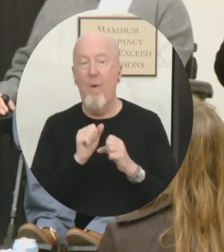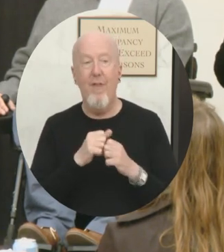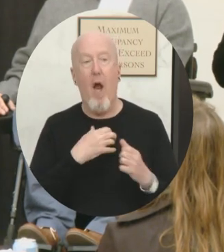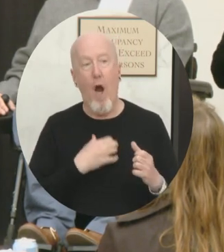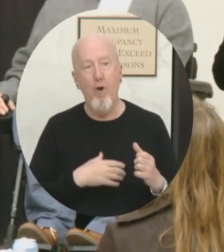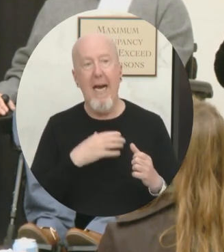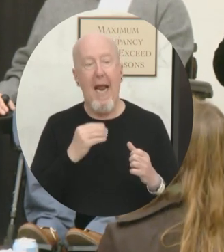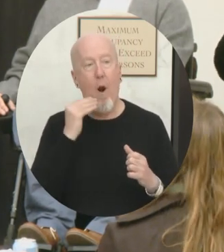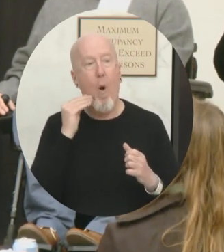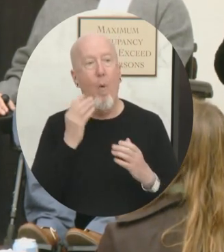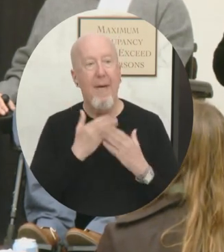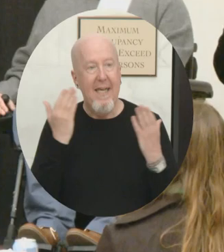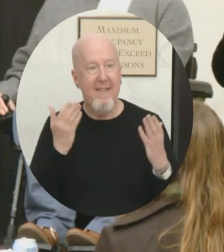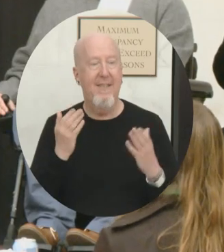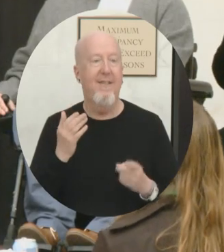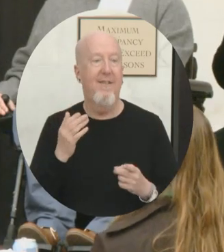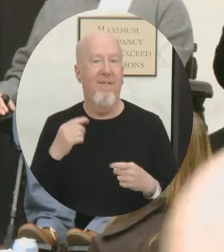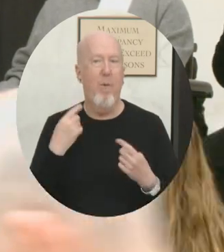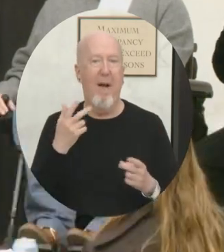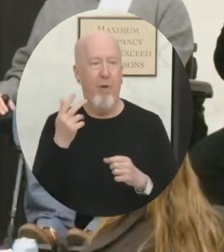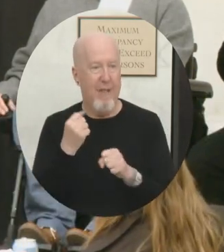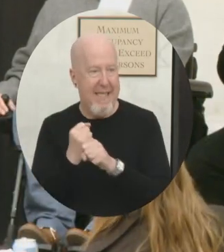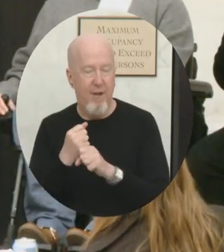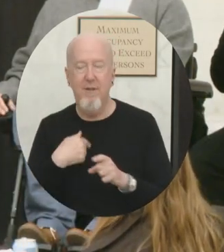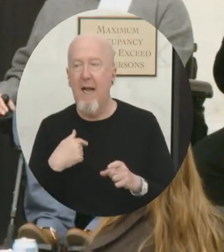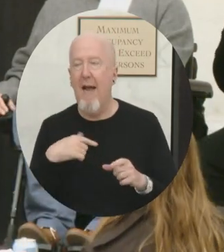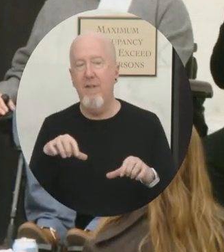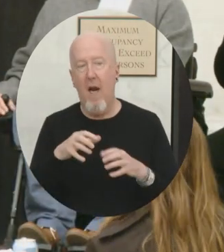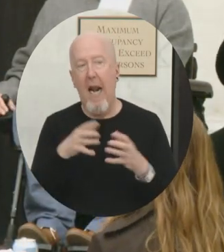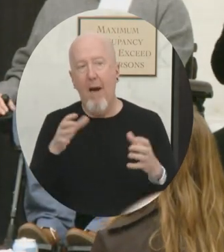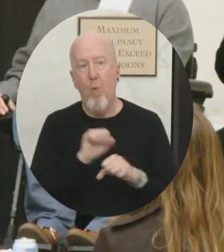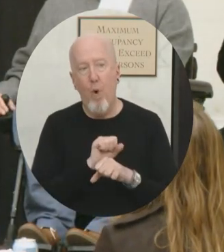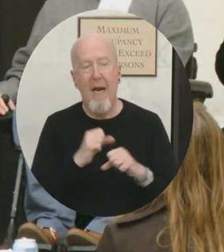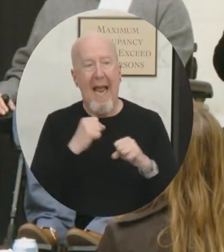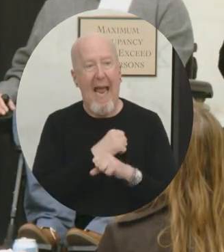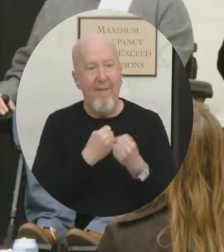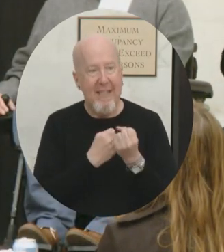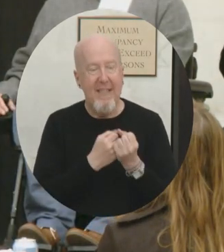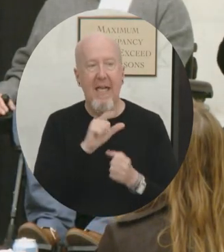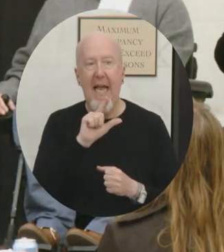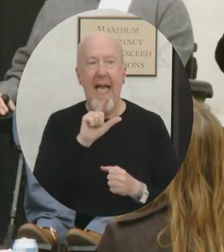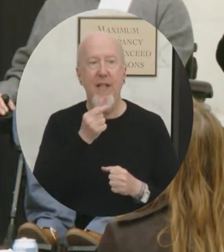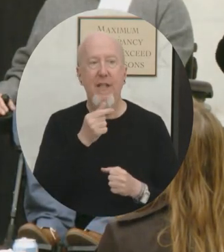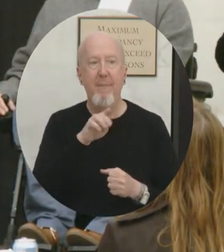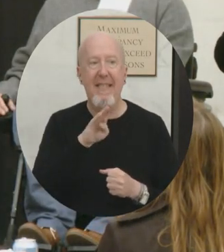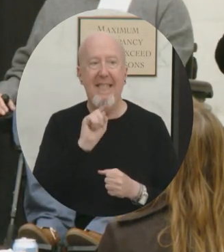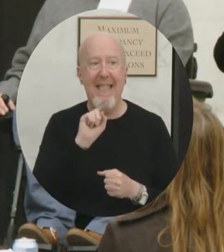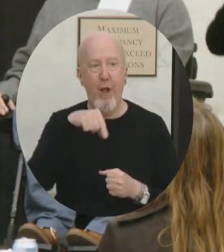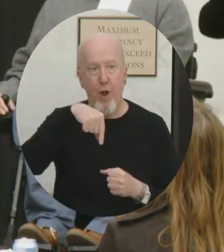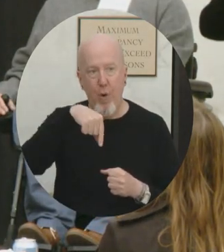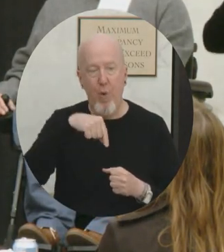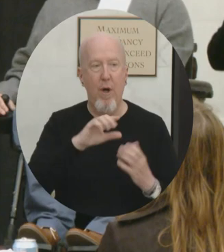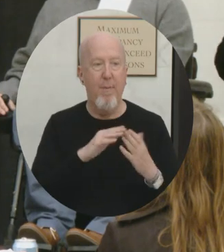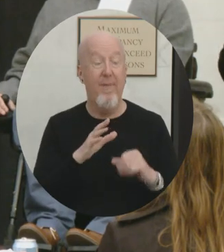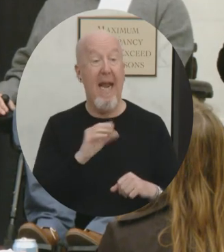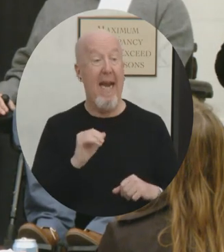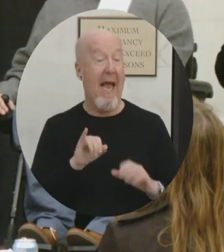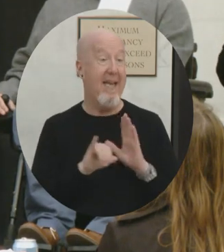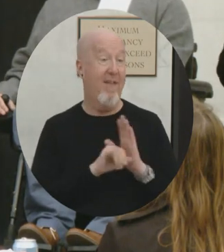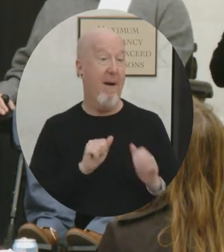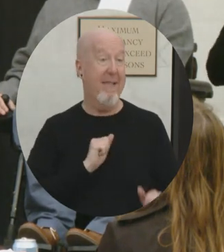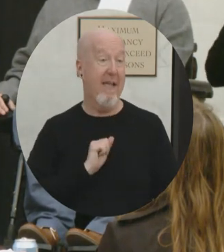for about 14 years. Have done a lot of work and advocacy in the LGBTQ community and identify as